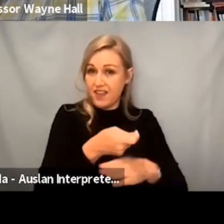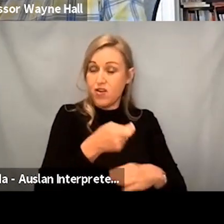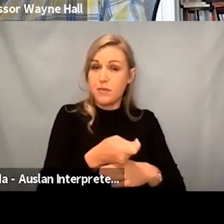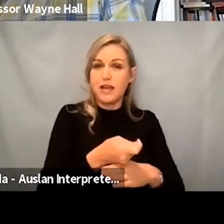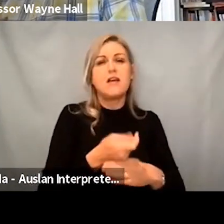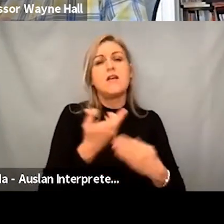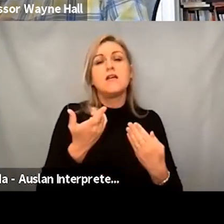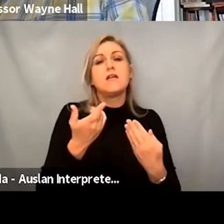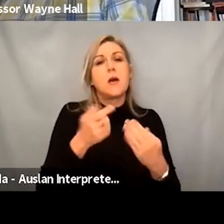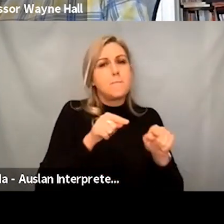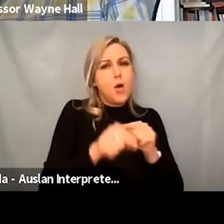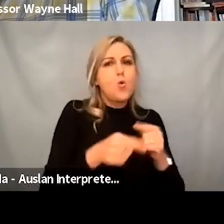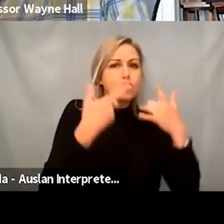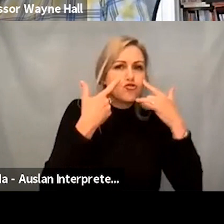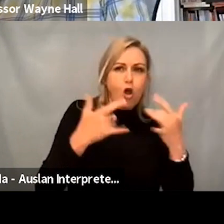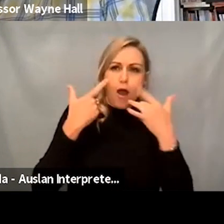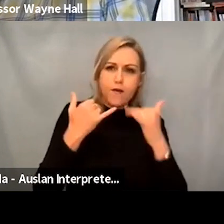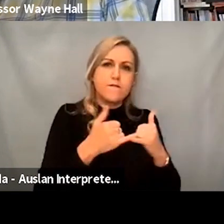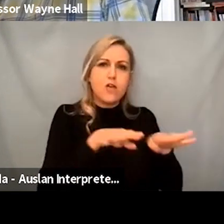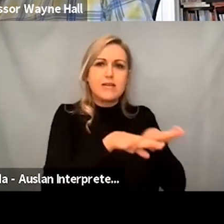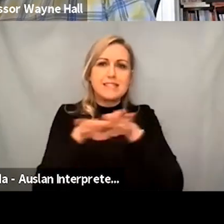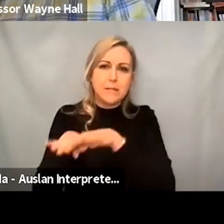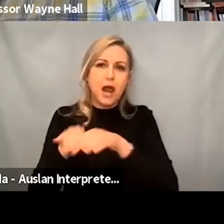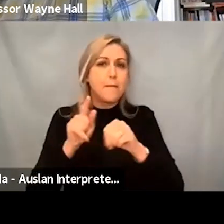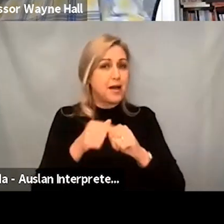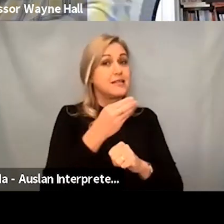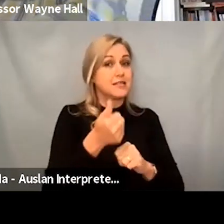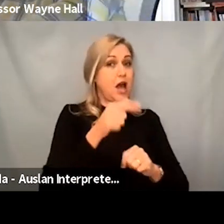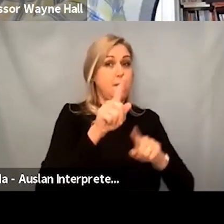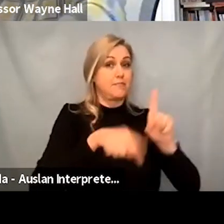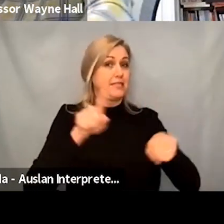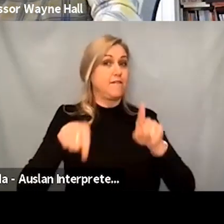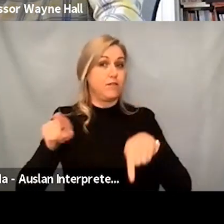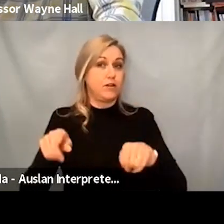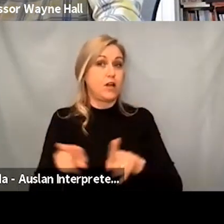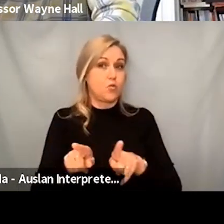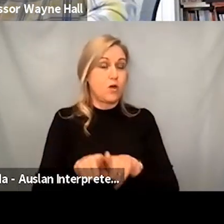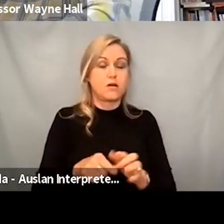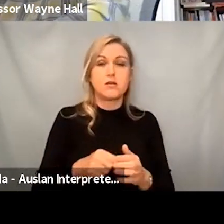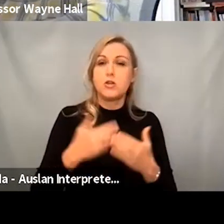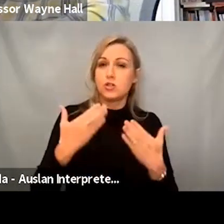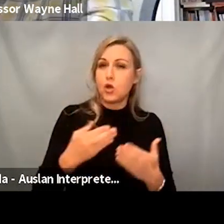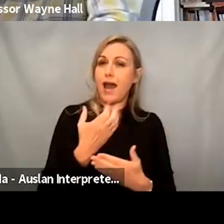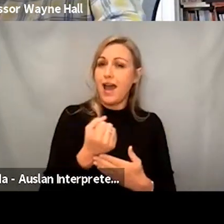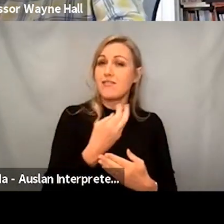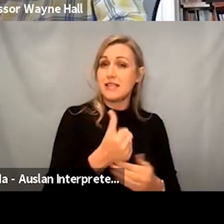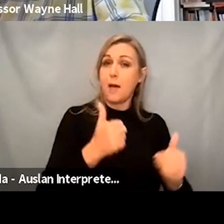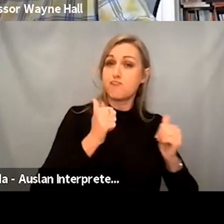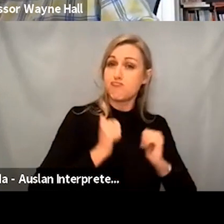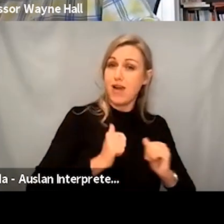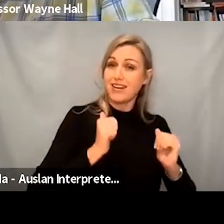but there are some variations as well. So, I think there's some practical challenges and there's